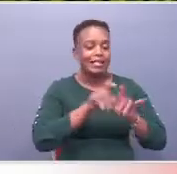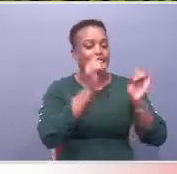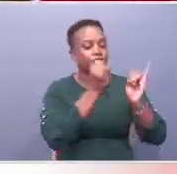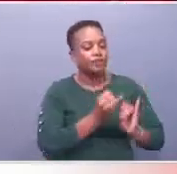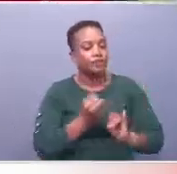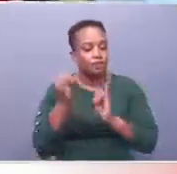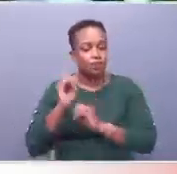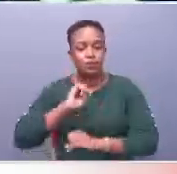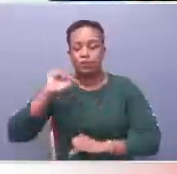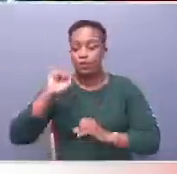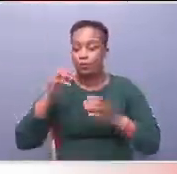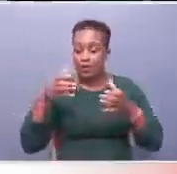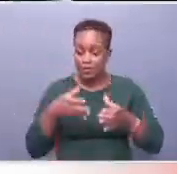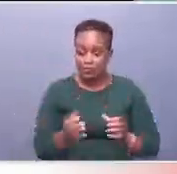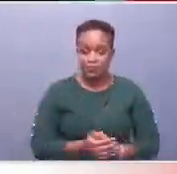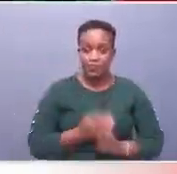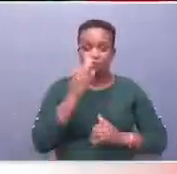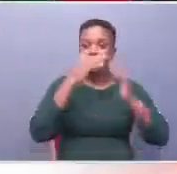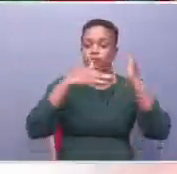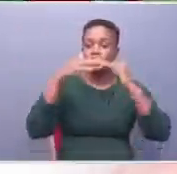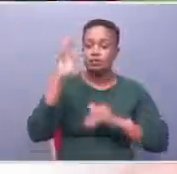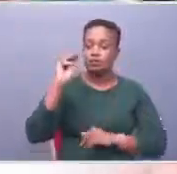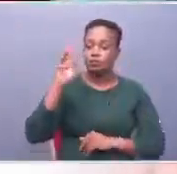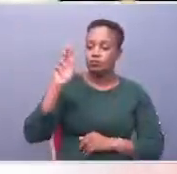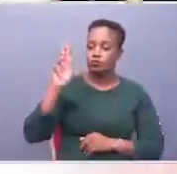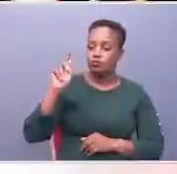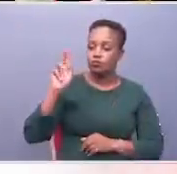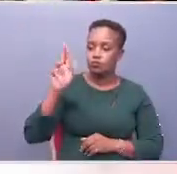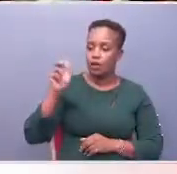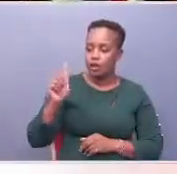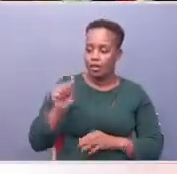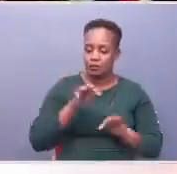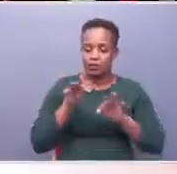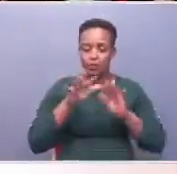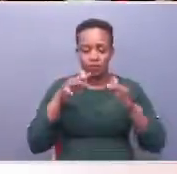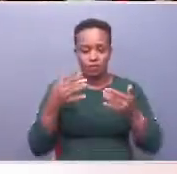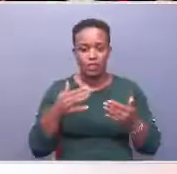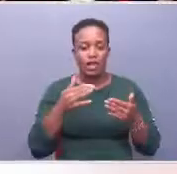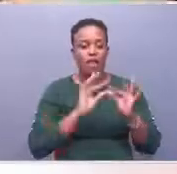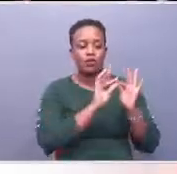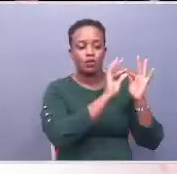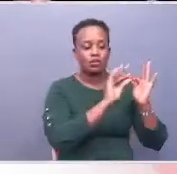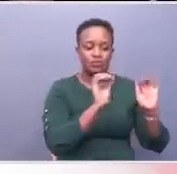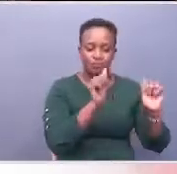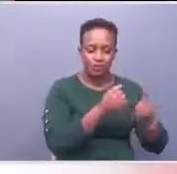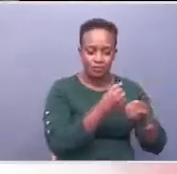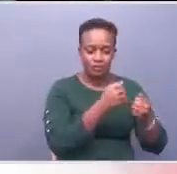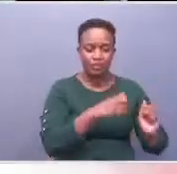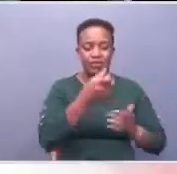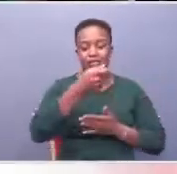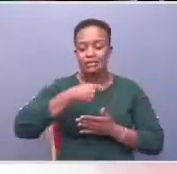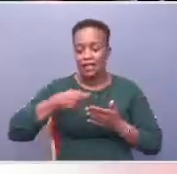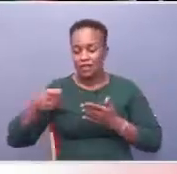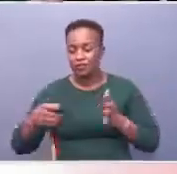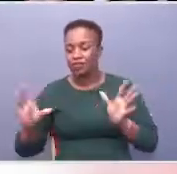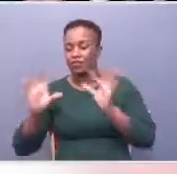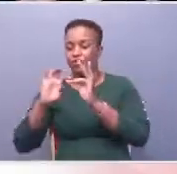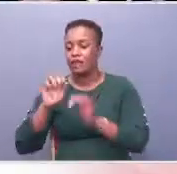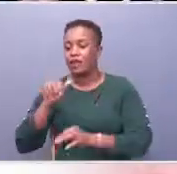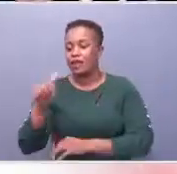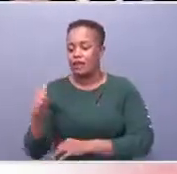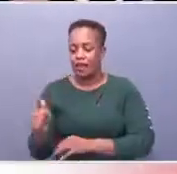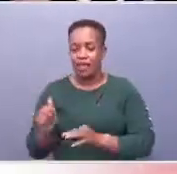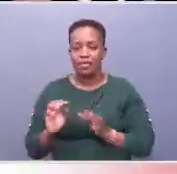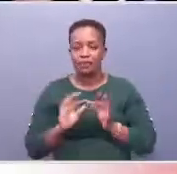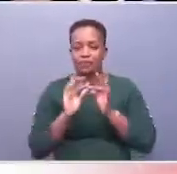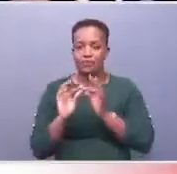political parties. Professor Mutua opined that a coalition could not sign to join another coalition, hence only the Wiper party and